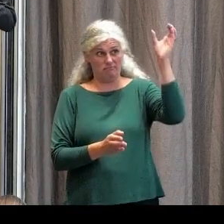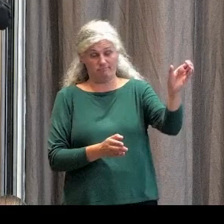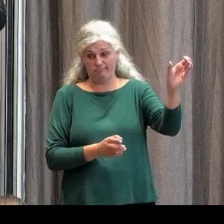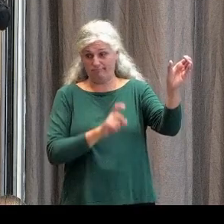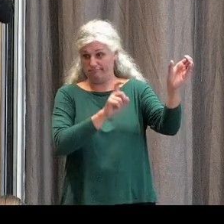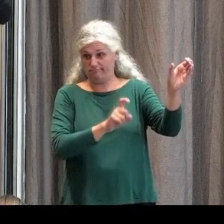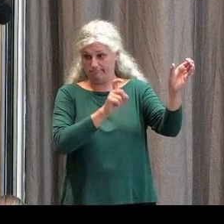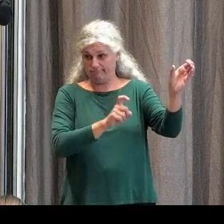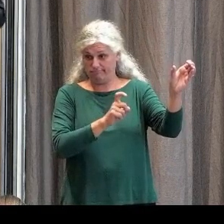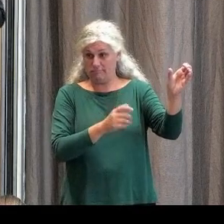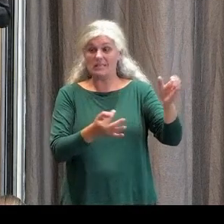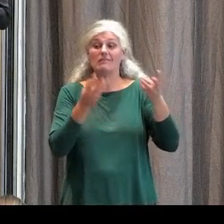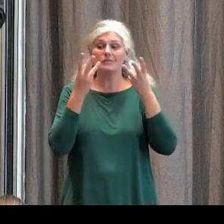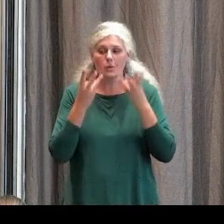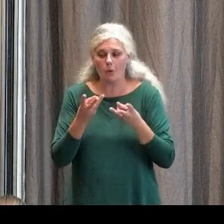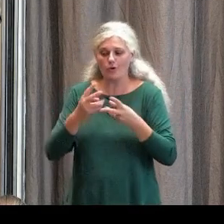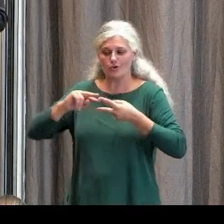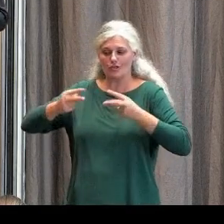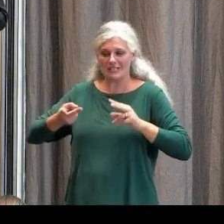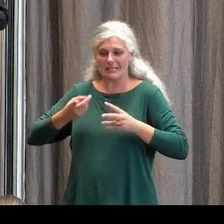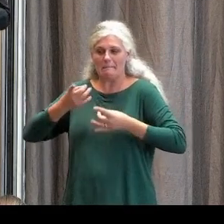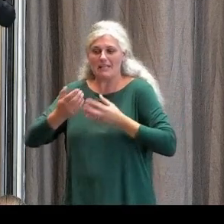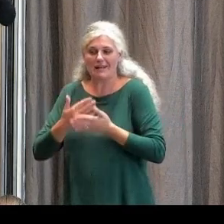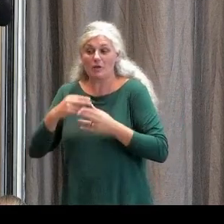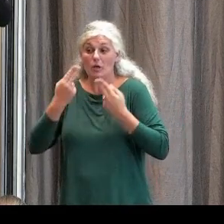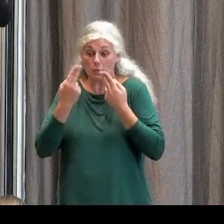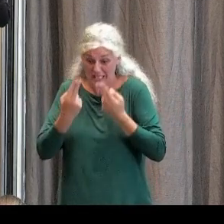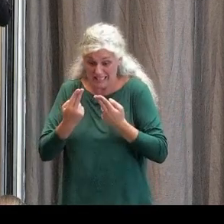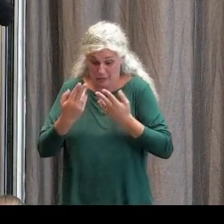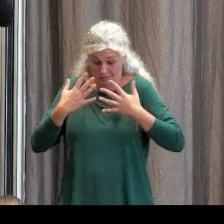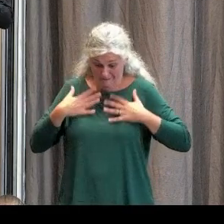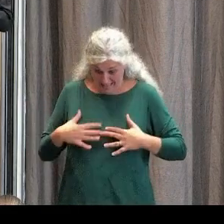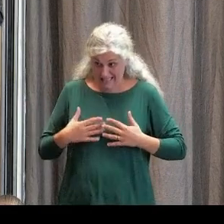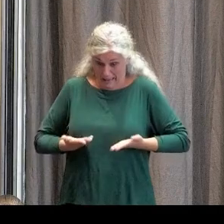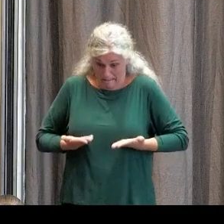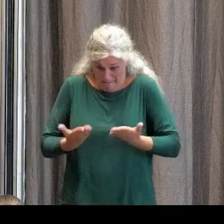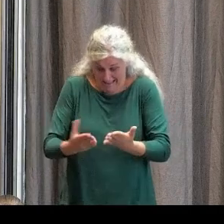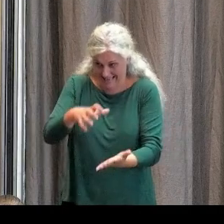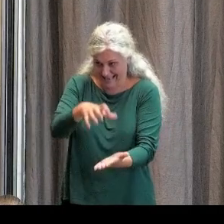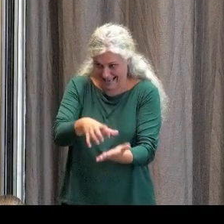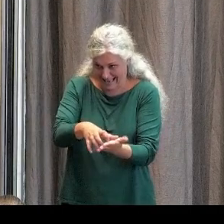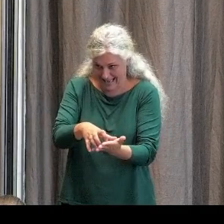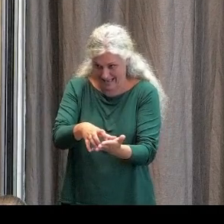To make a gene do something, we need to bake our cake, okay? So the DNA is like the information,